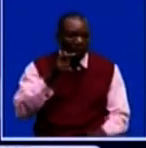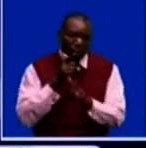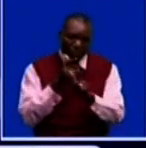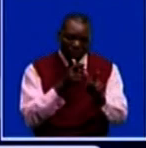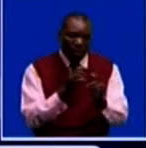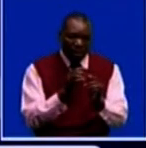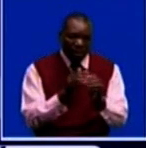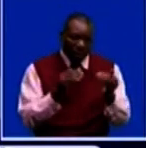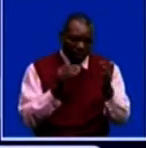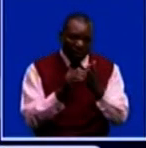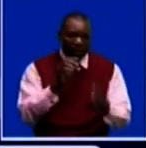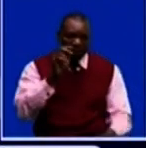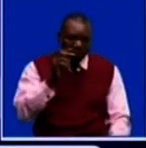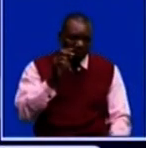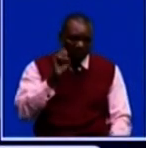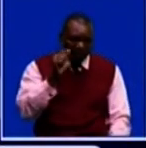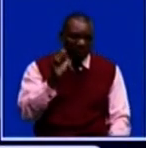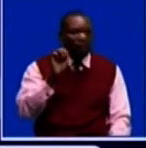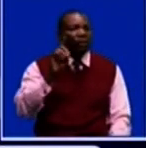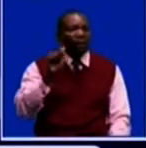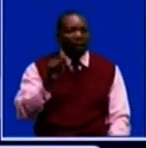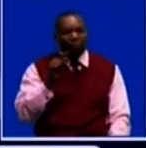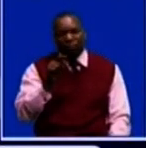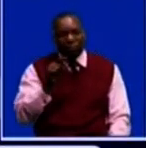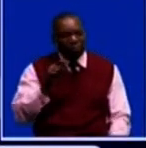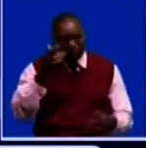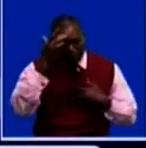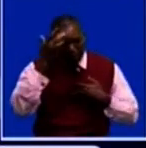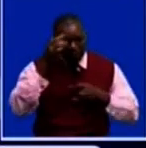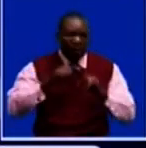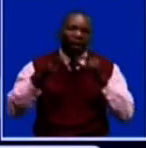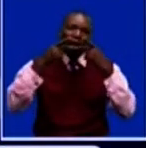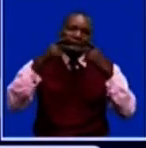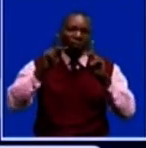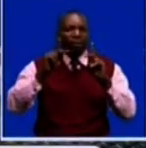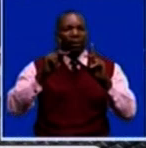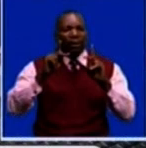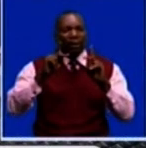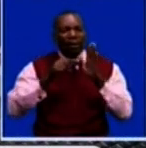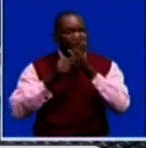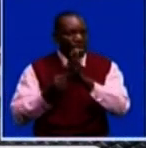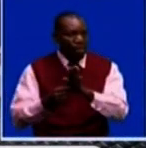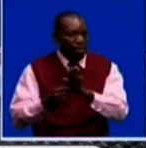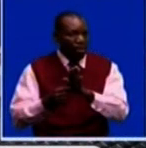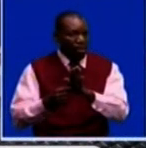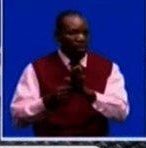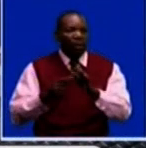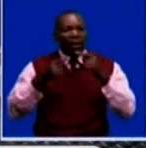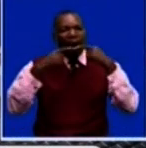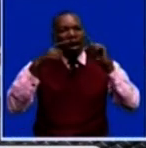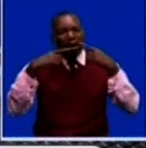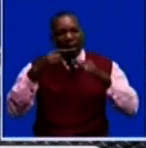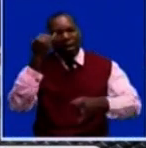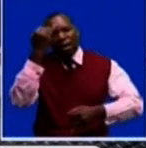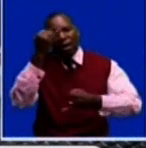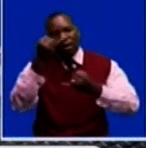recent years, he still managed to make public appearances. Well, that wraps up the main news. But before we go, let's